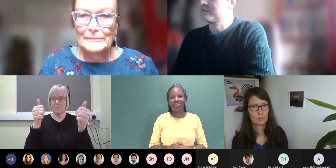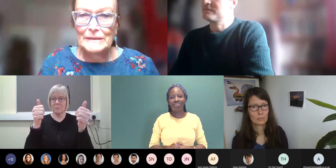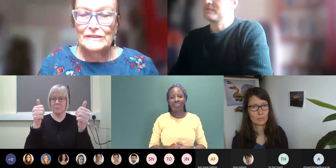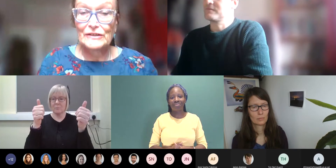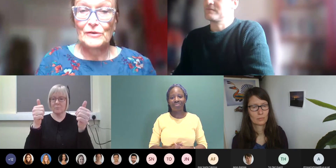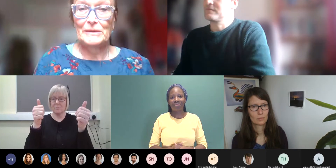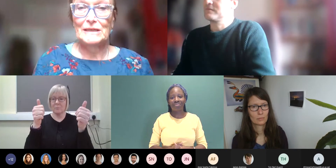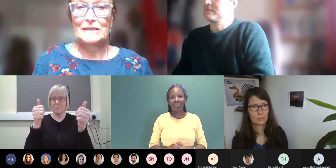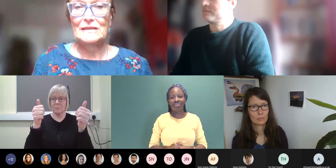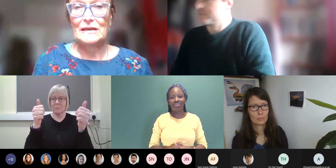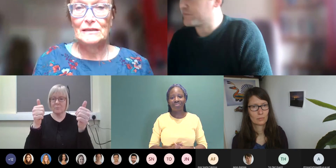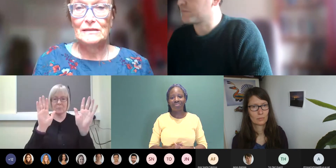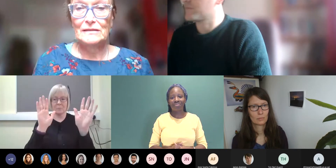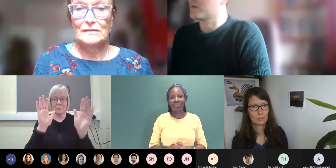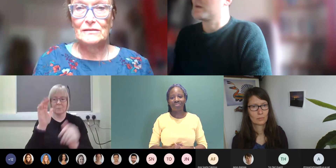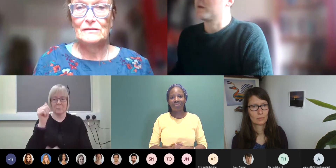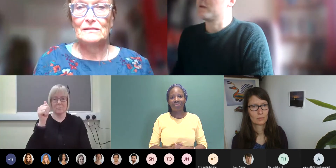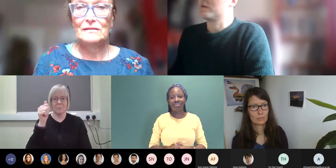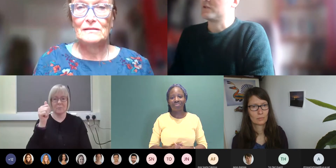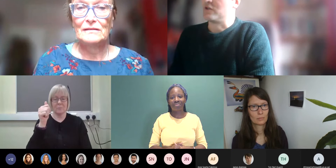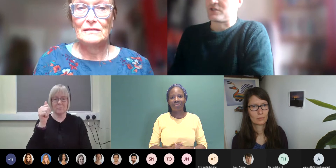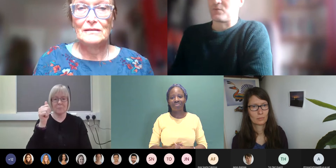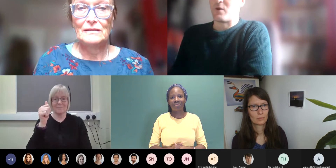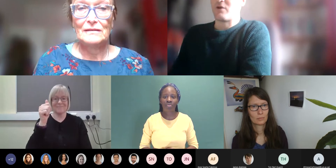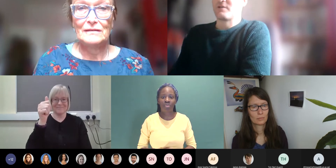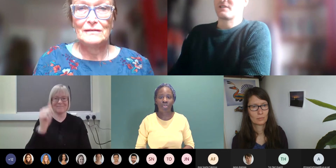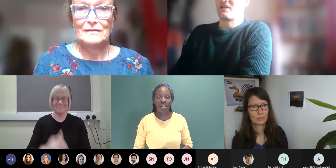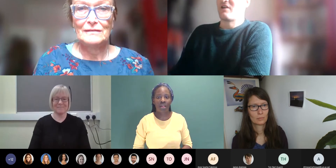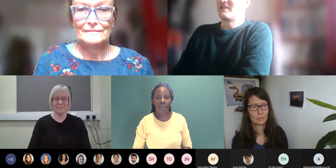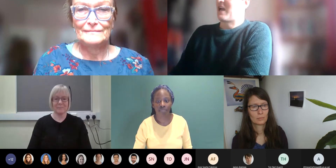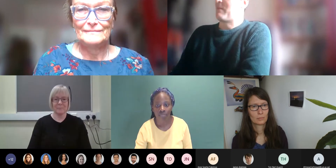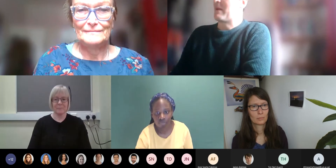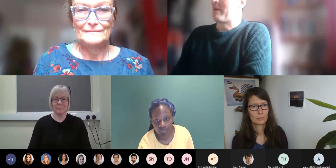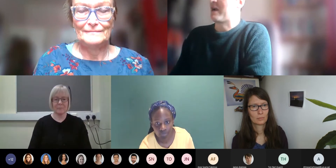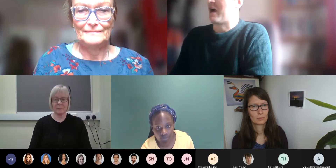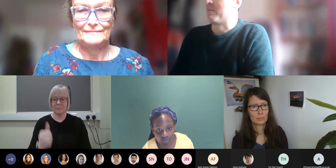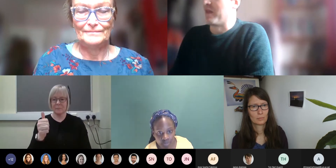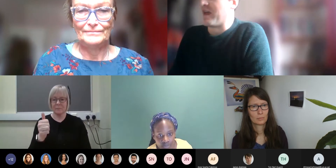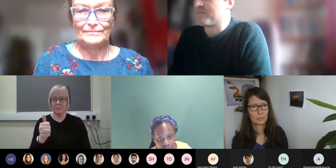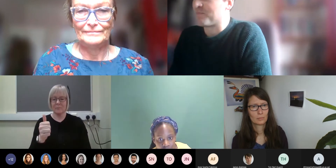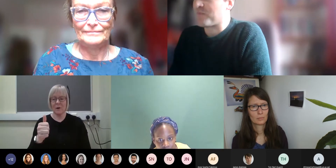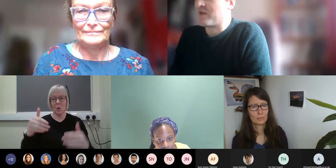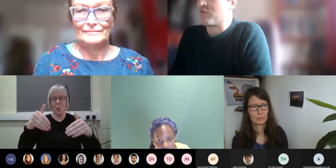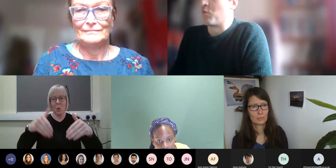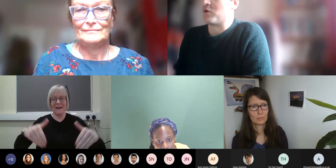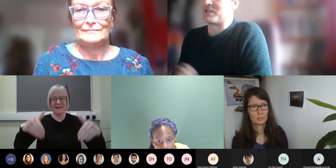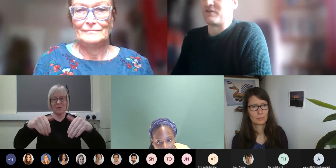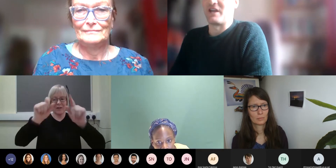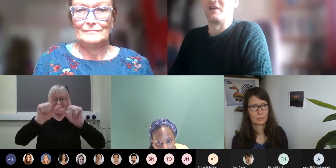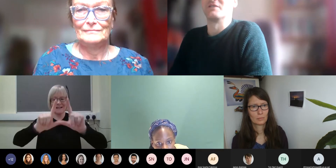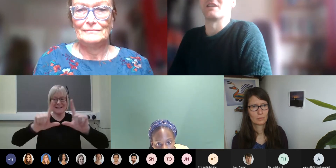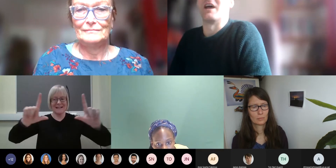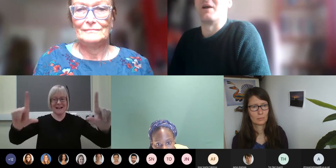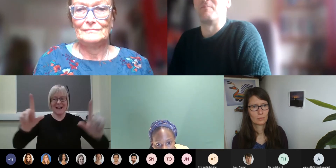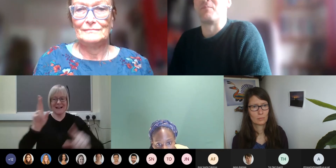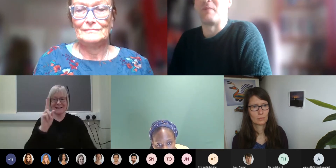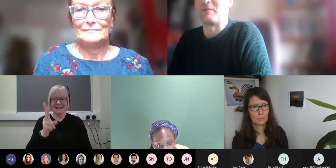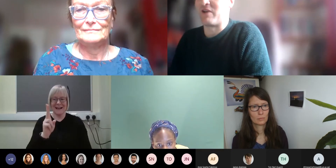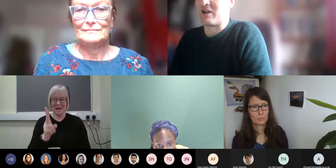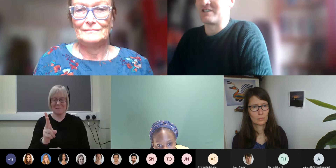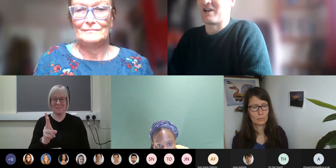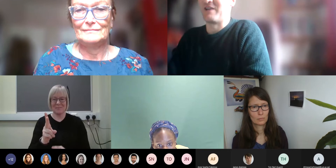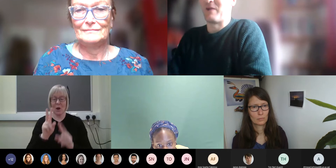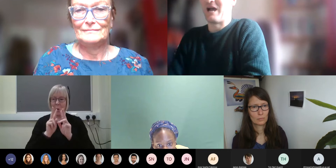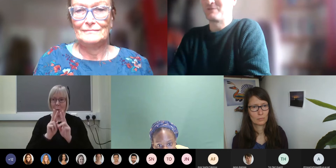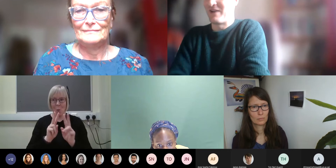Let me just go back to the slides. So just while the slides are coming back up there, watching the videos made